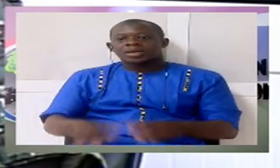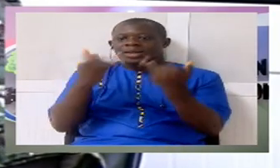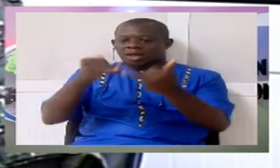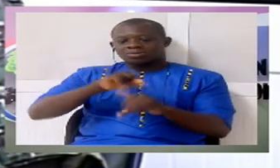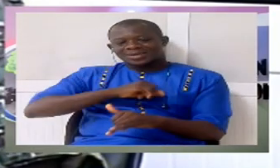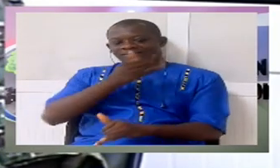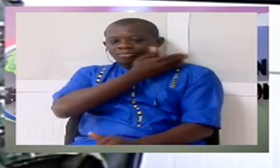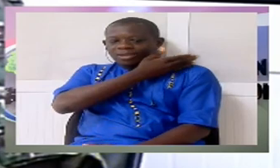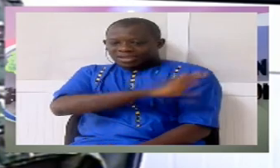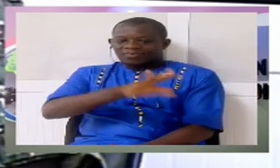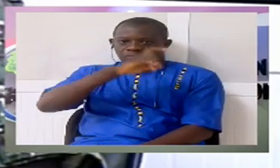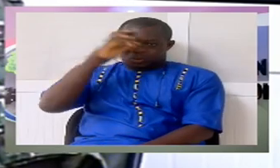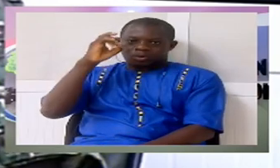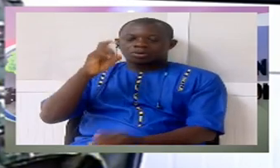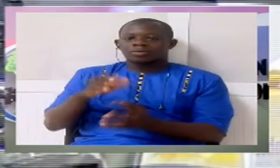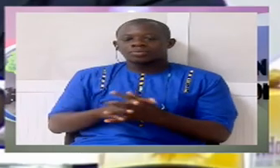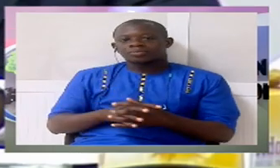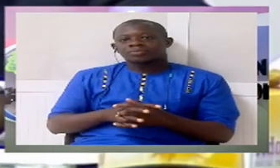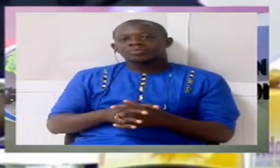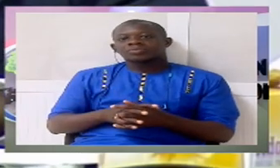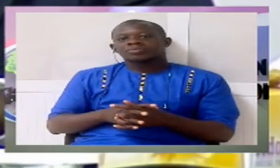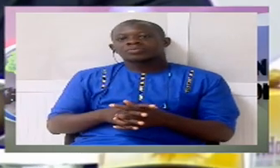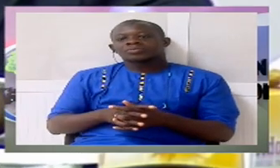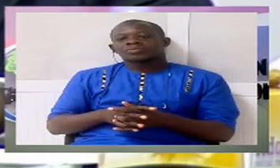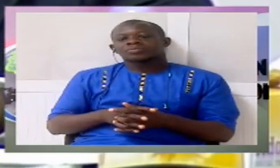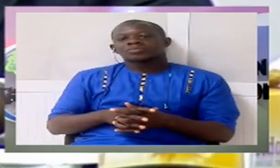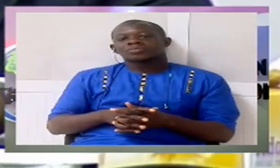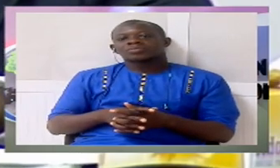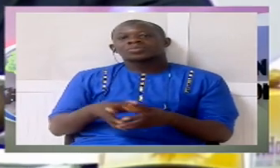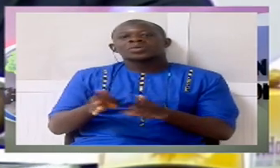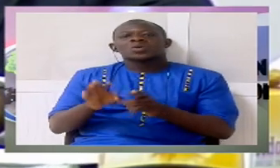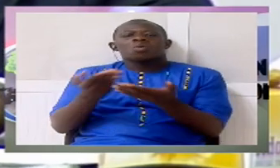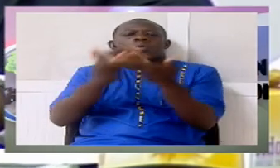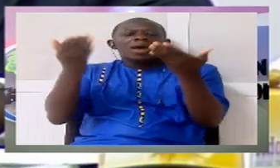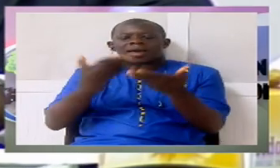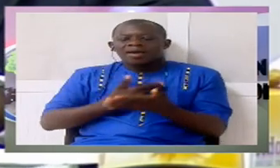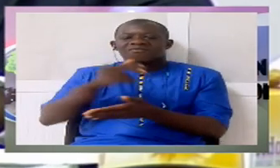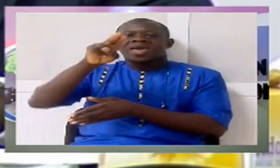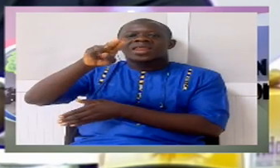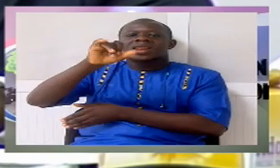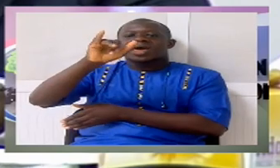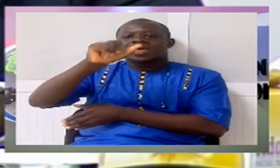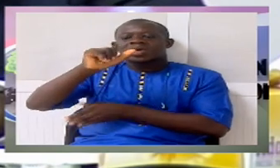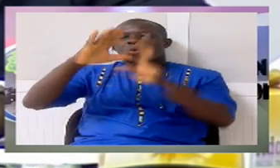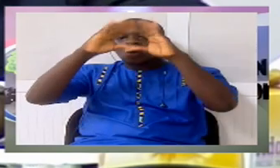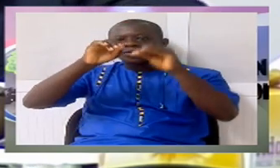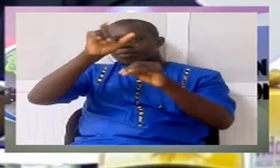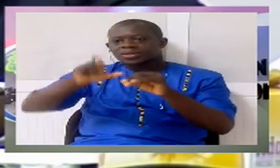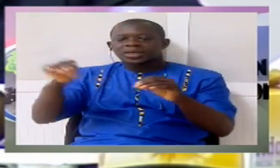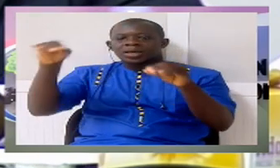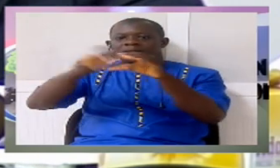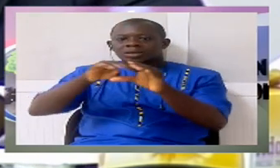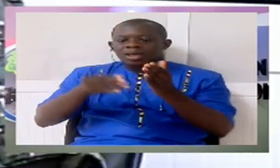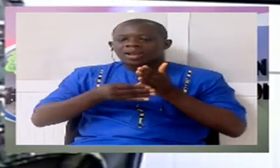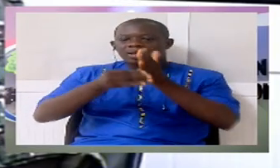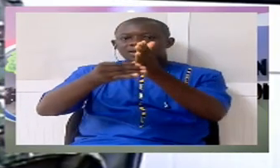Bainaligi. He also left the work. What was the purpose of having an NIA officer in the convoy commander's